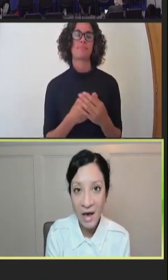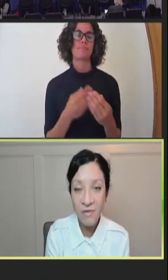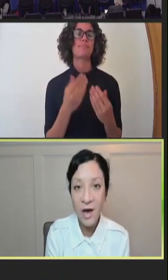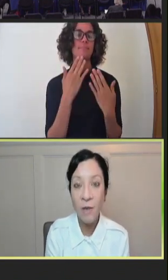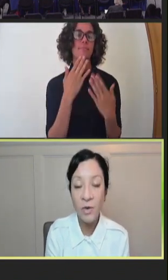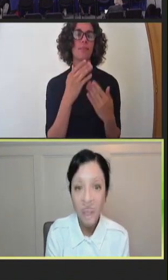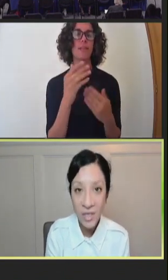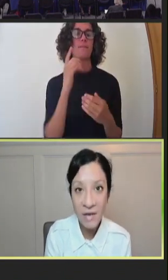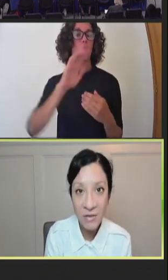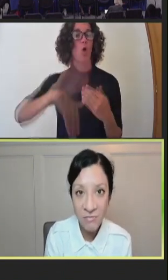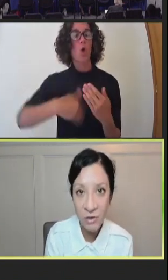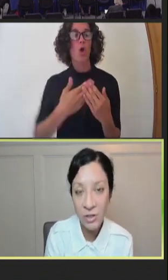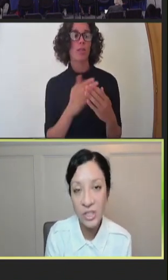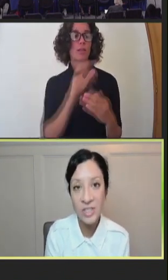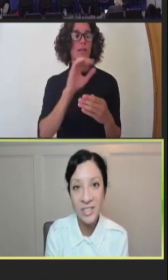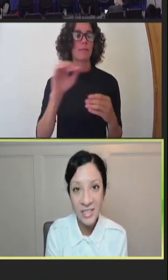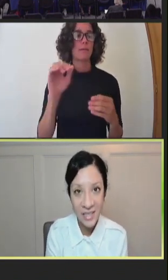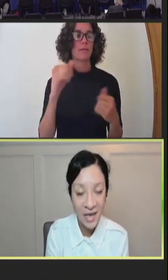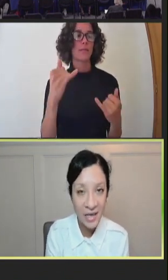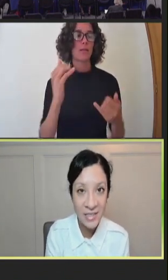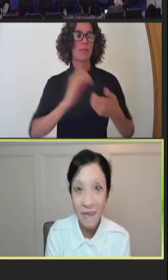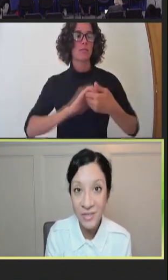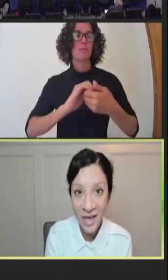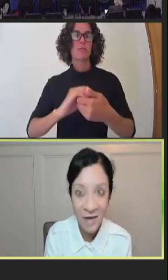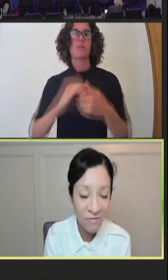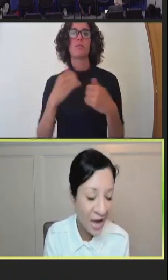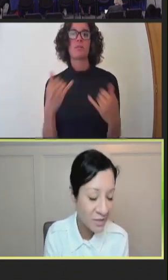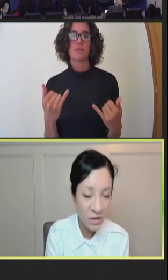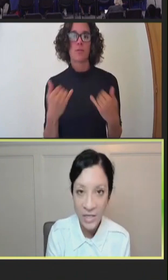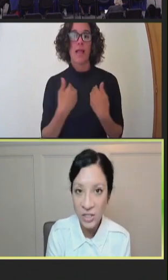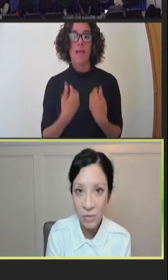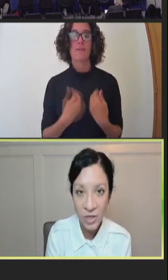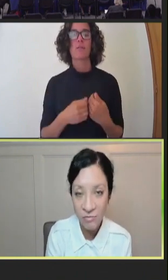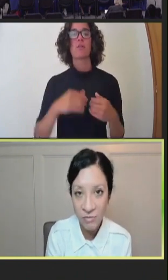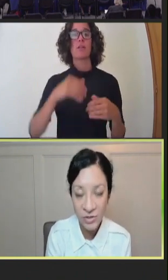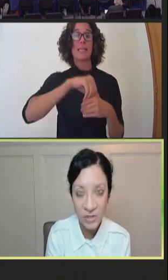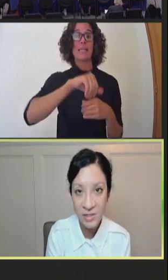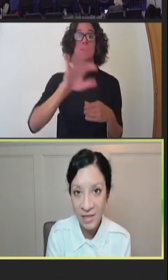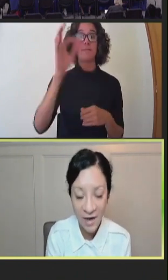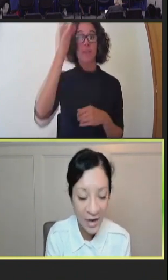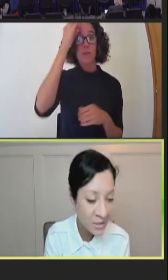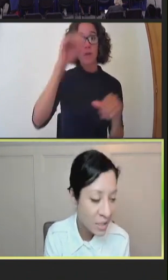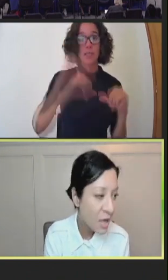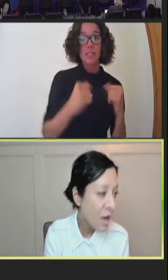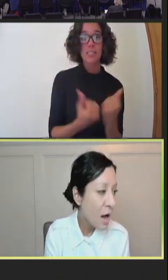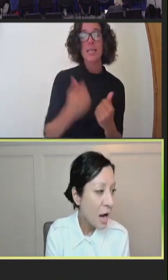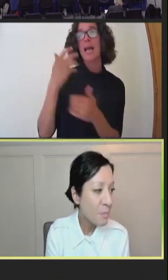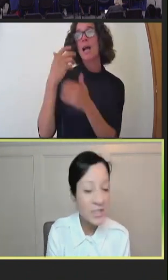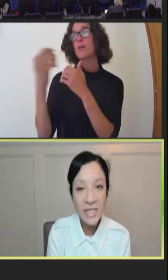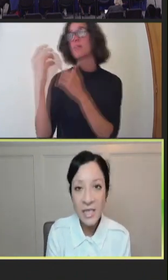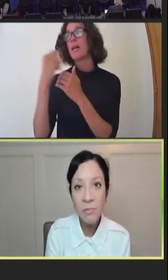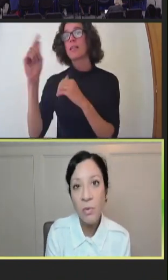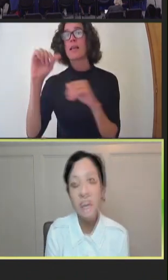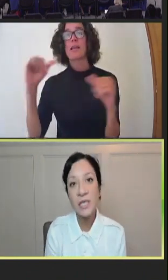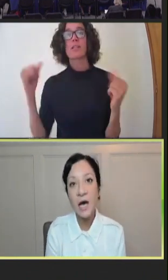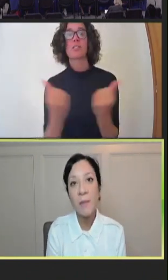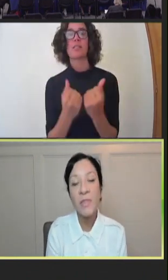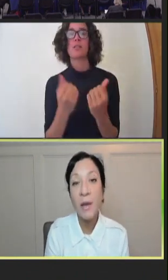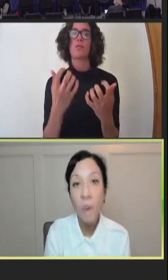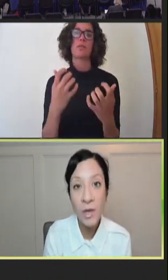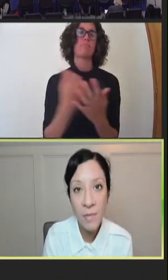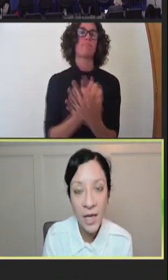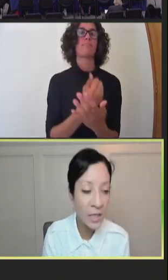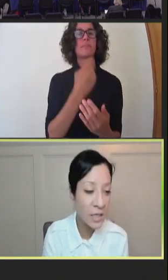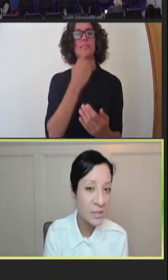we have within the federal agencies and outside of that. So I just wanted to first say that. The second point